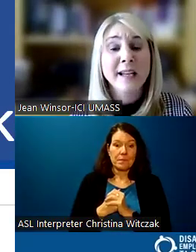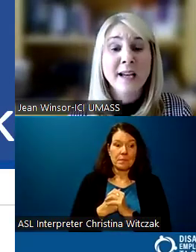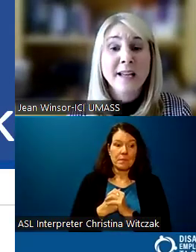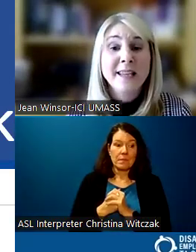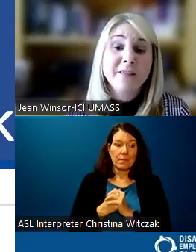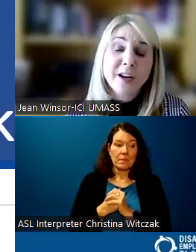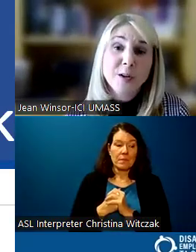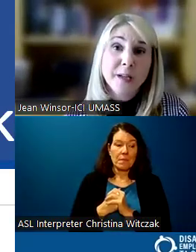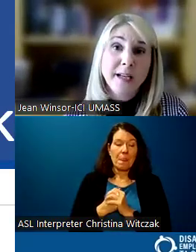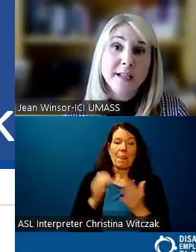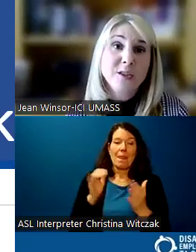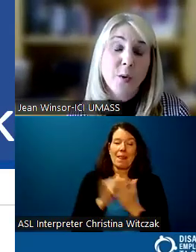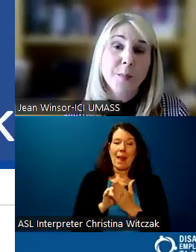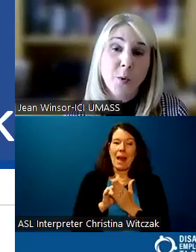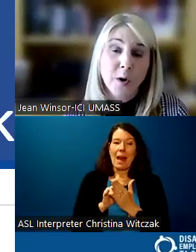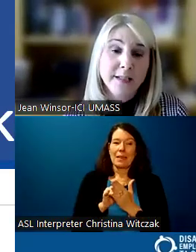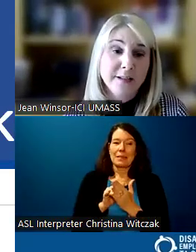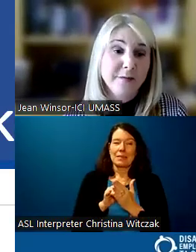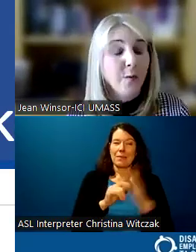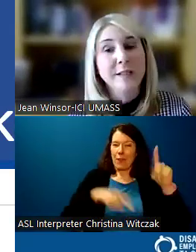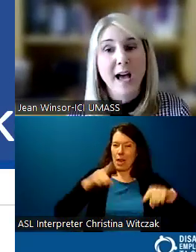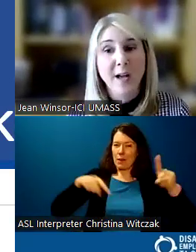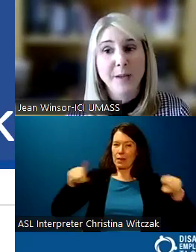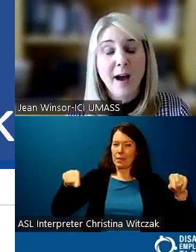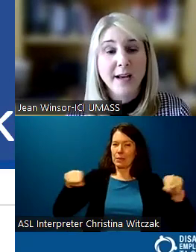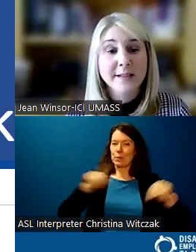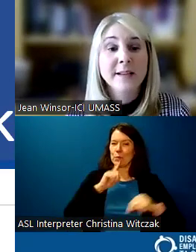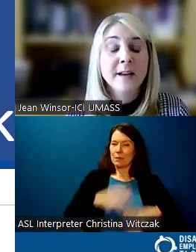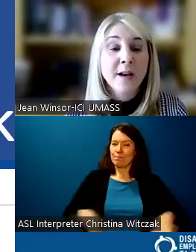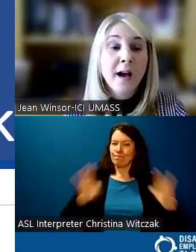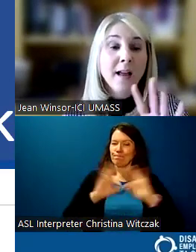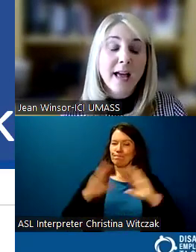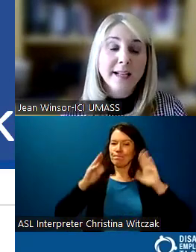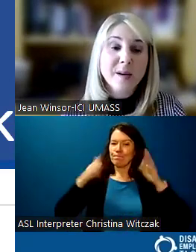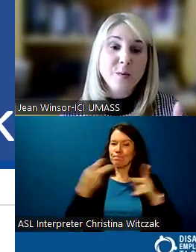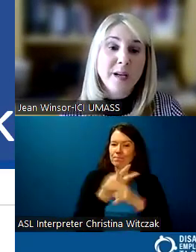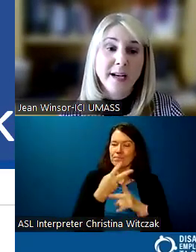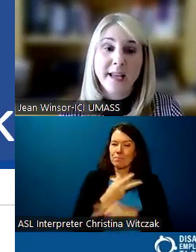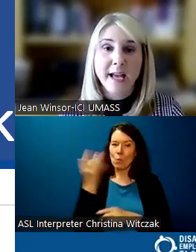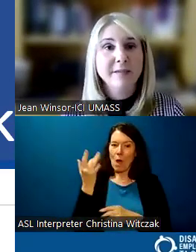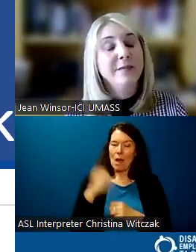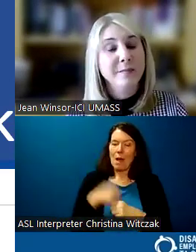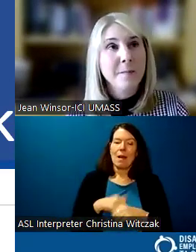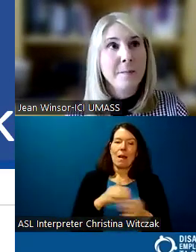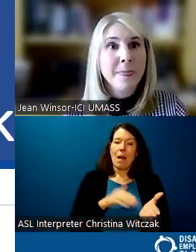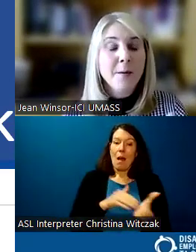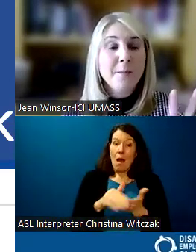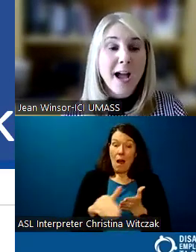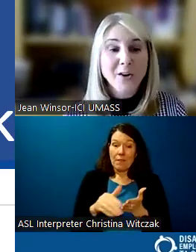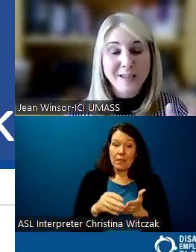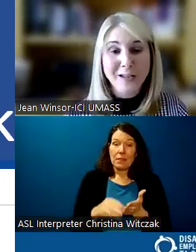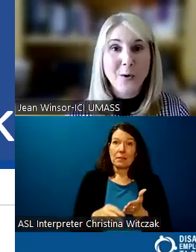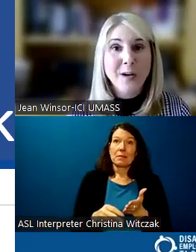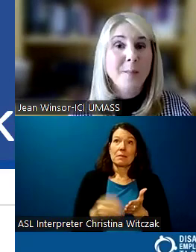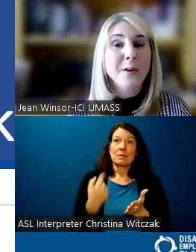really, that variability is so important to focus on, because a lot of times we kind of get